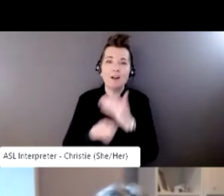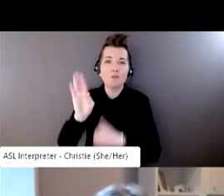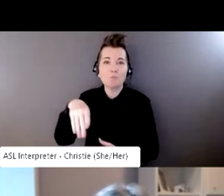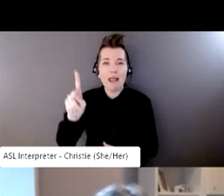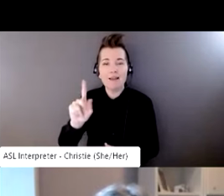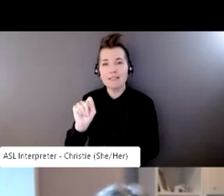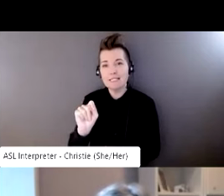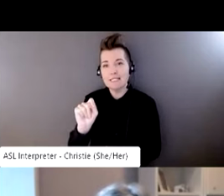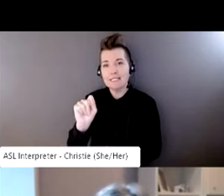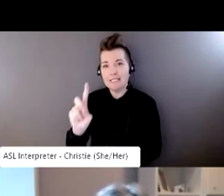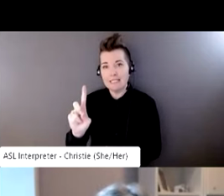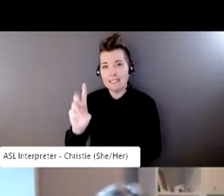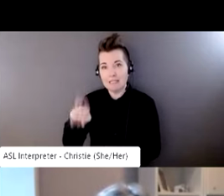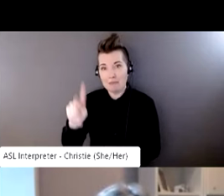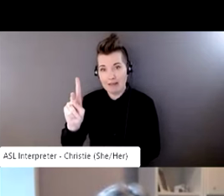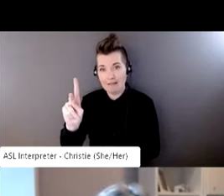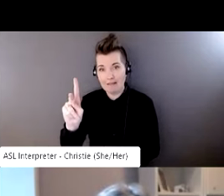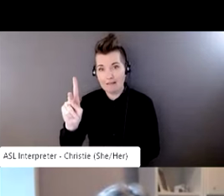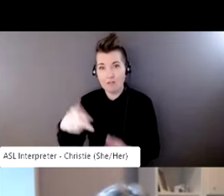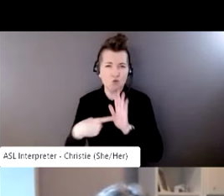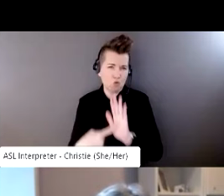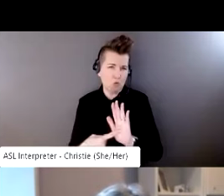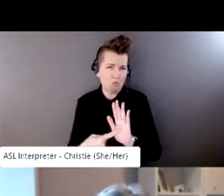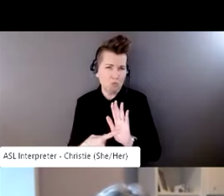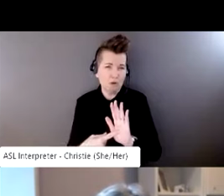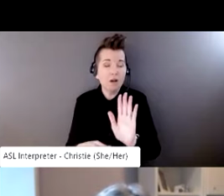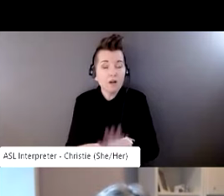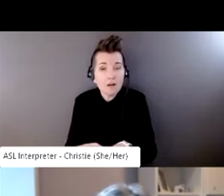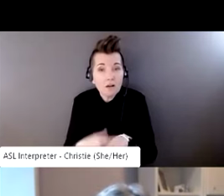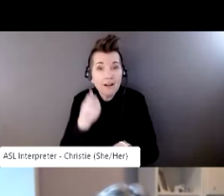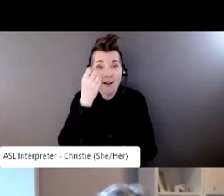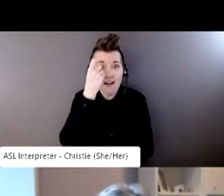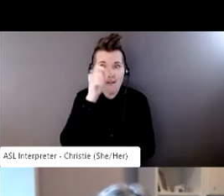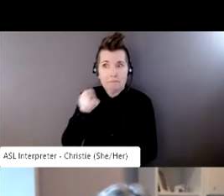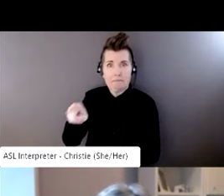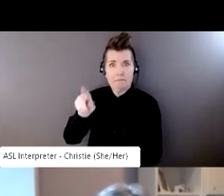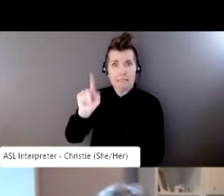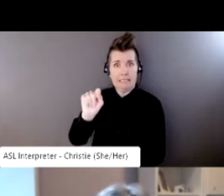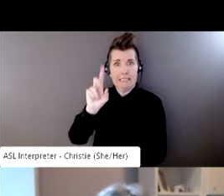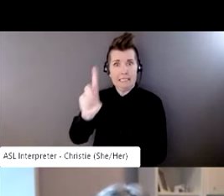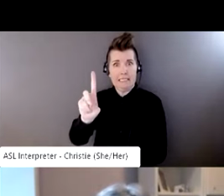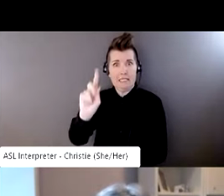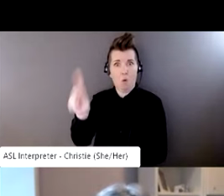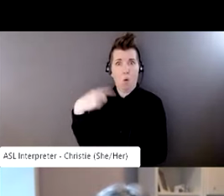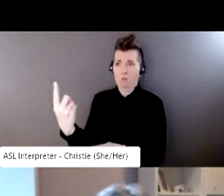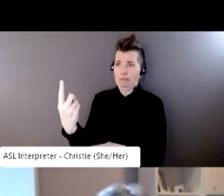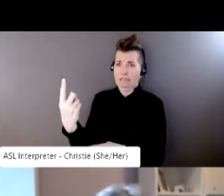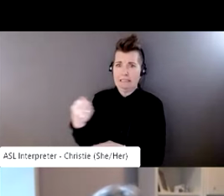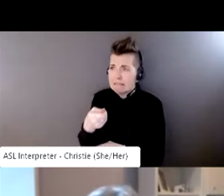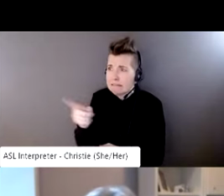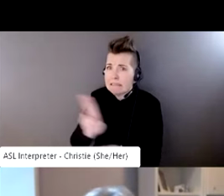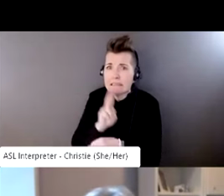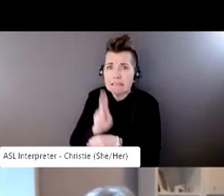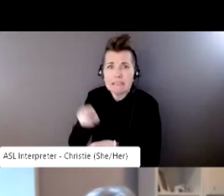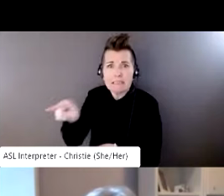that you can do online with your finances, but don't feel limited. All of the actions that are going to be using TD